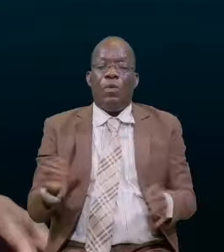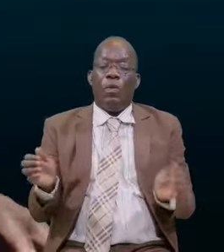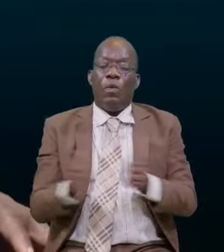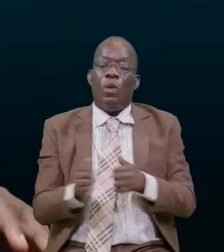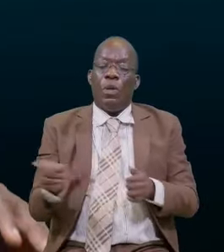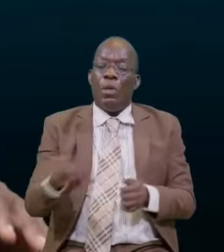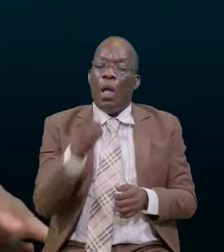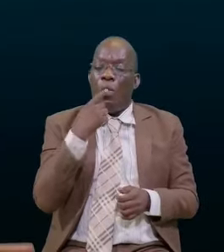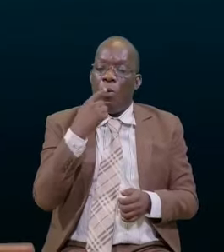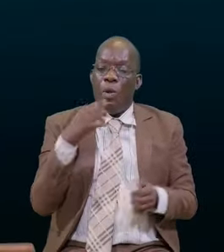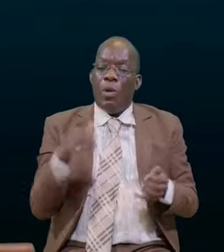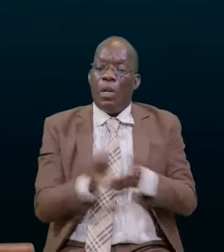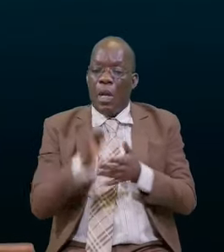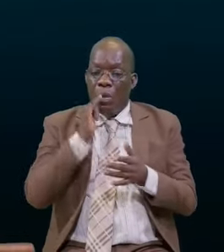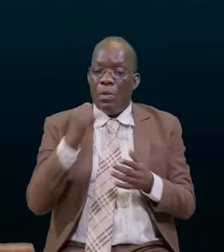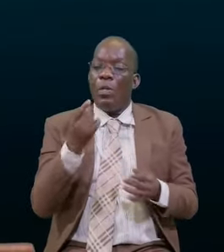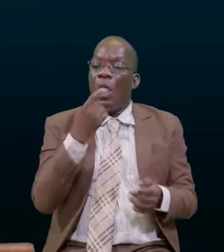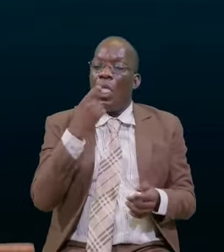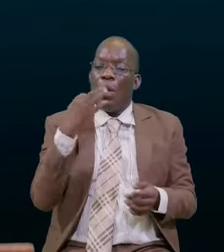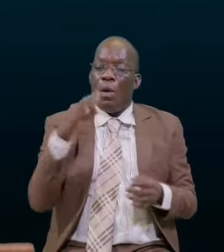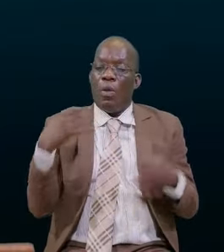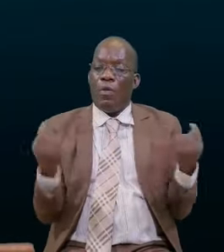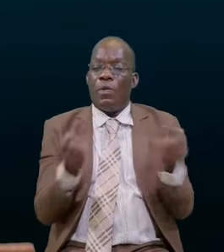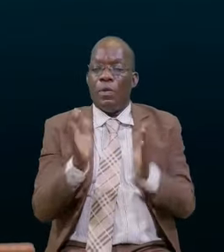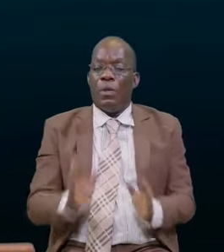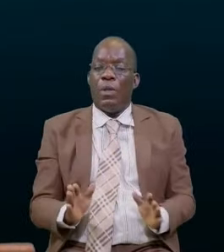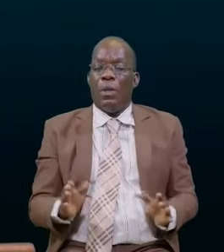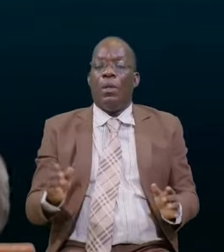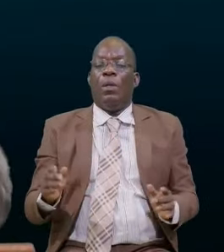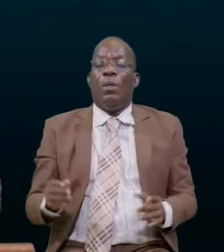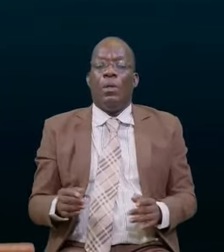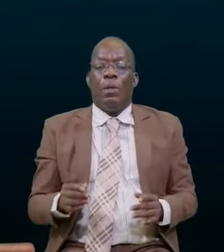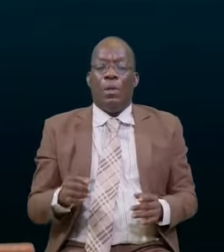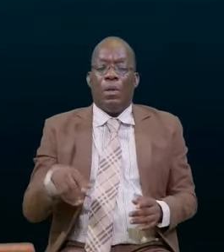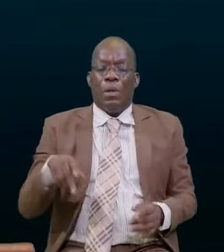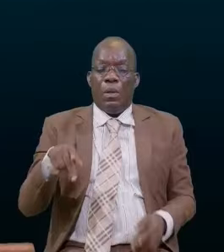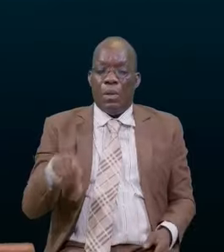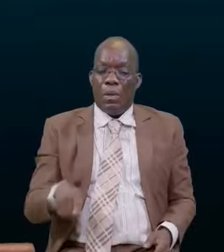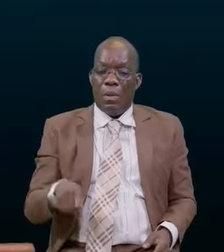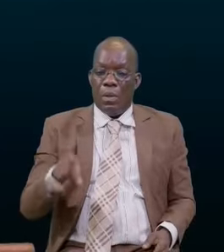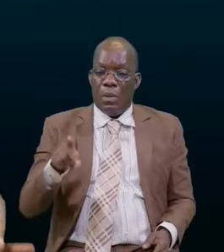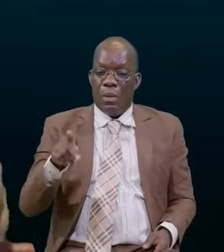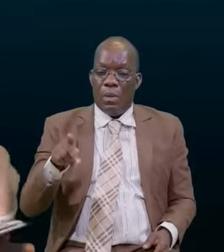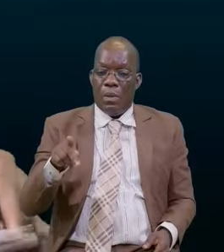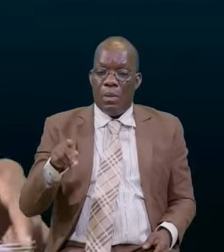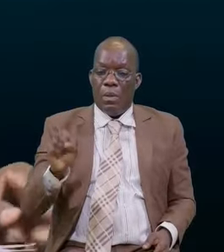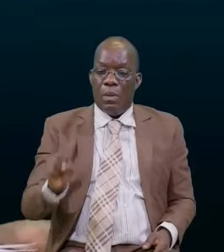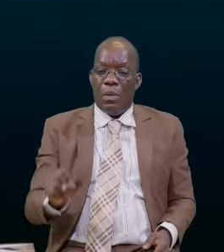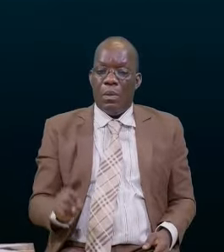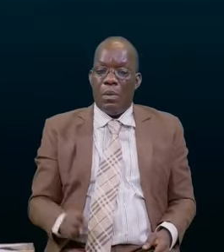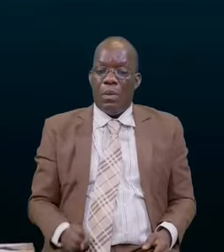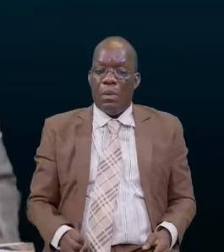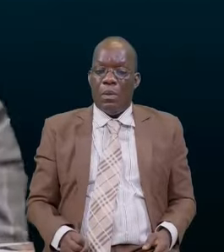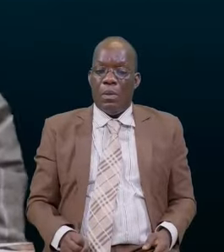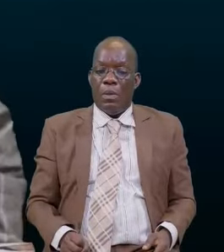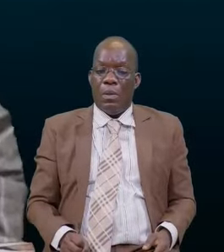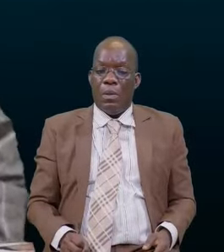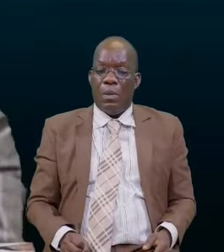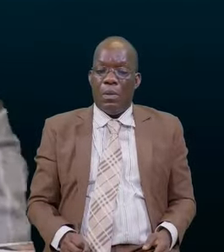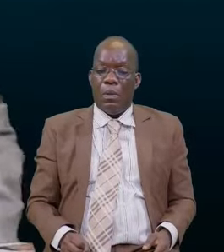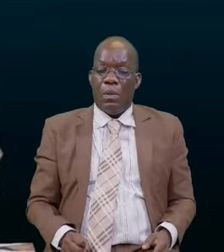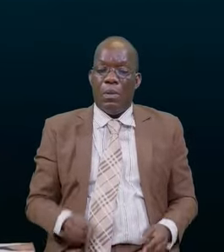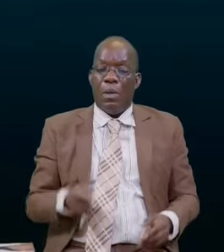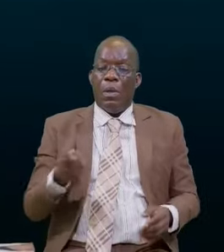backsliders and also look at Psalm 10: 7 what does the bible describe the